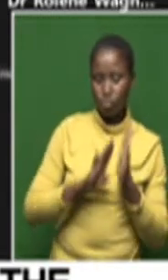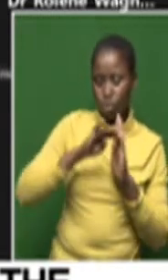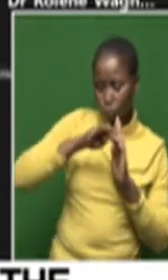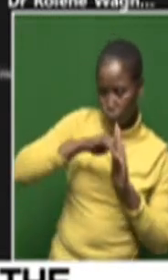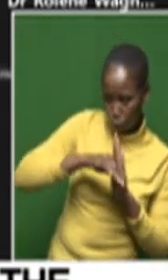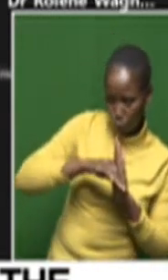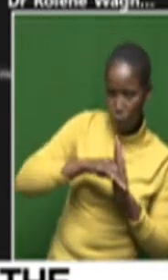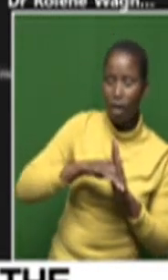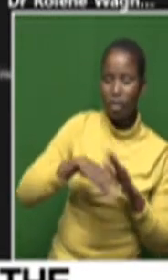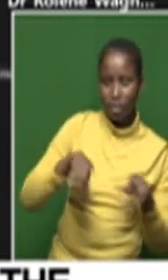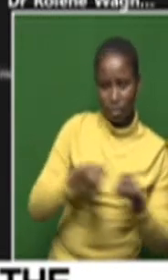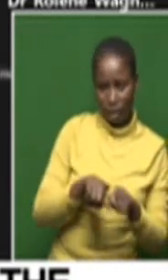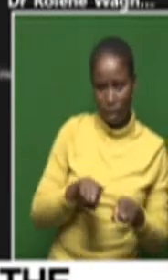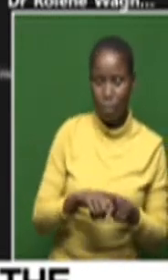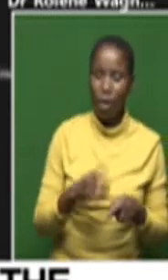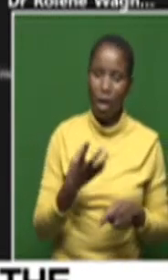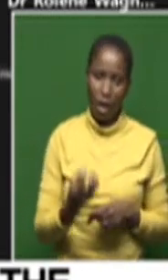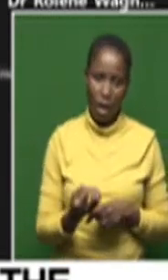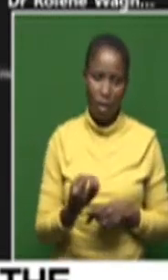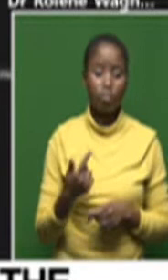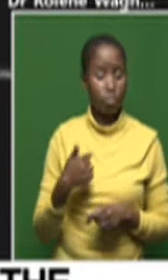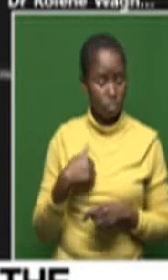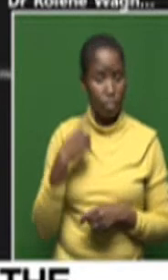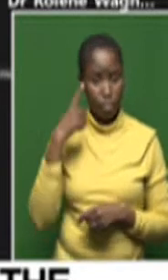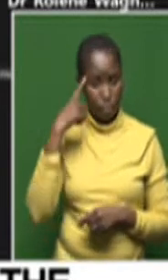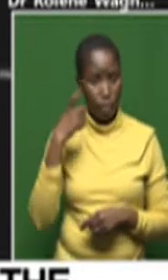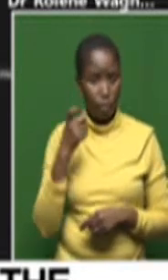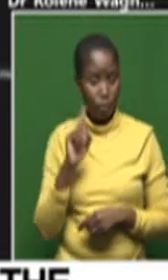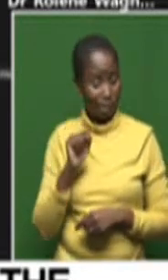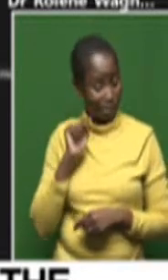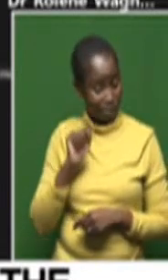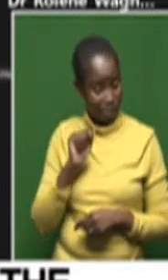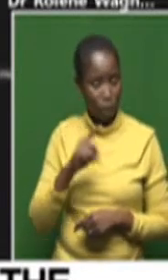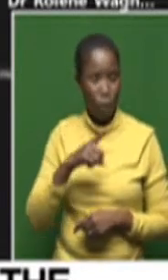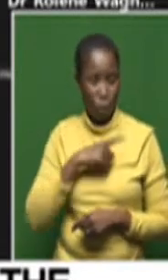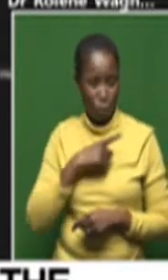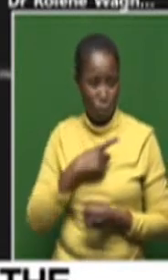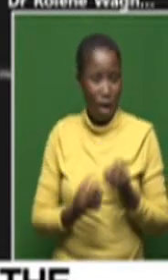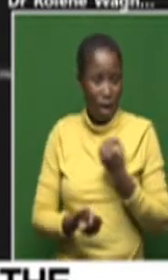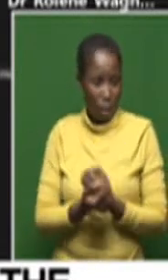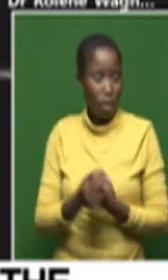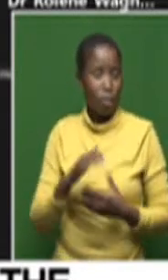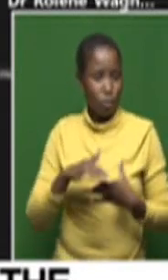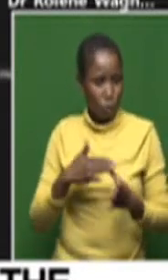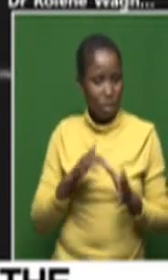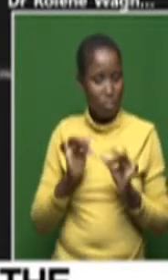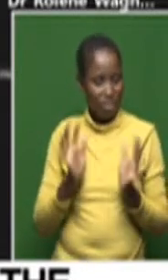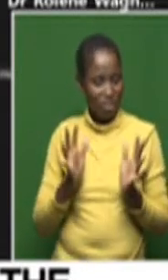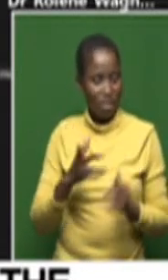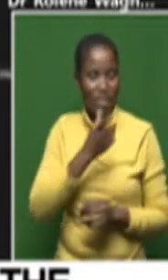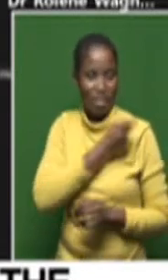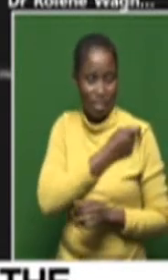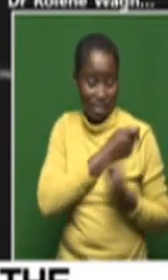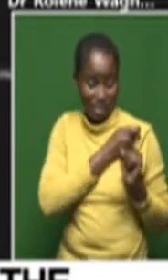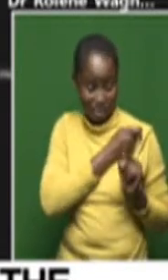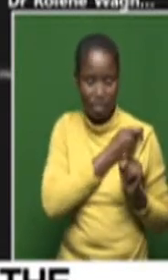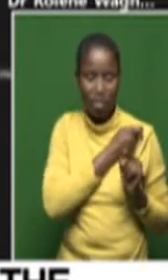compared to other waves. And we do believe that this is related to the impact of vaccinations already possibly pushing